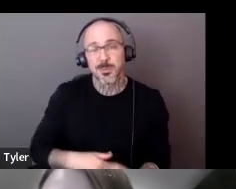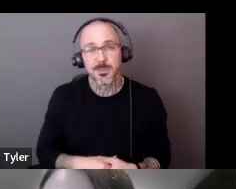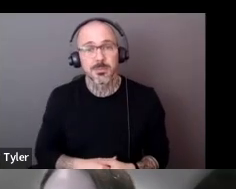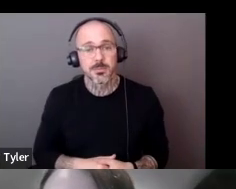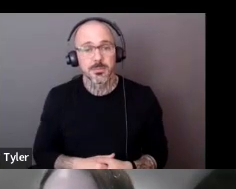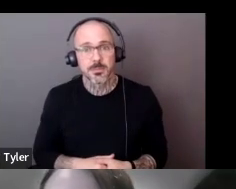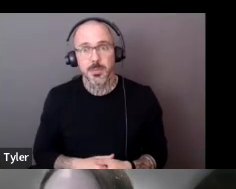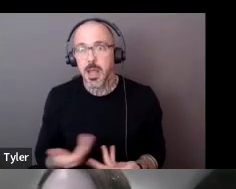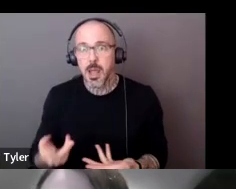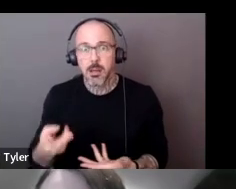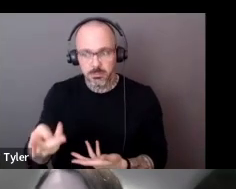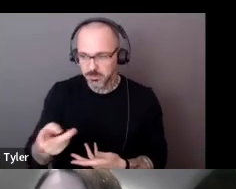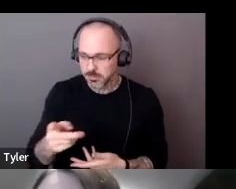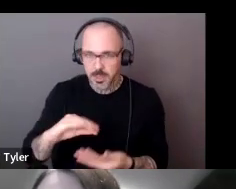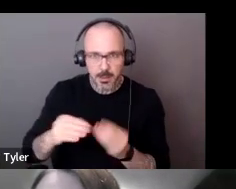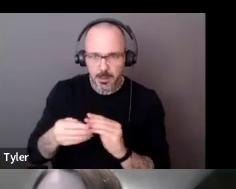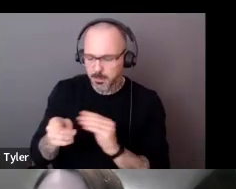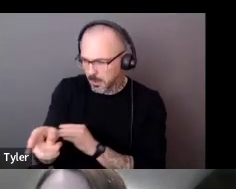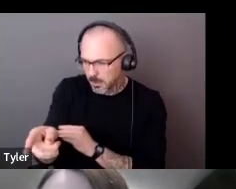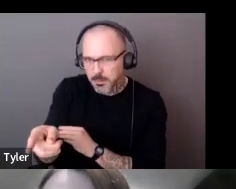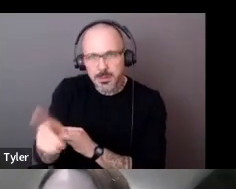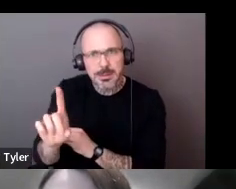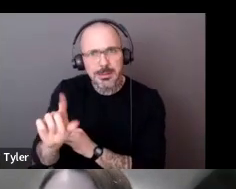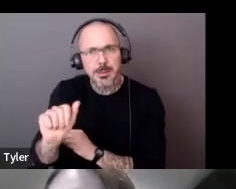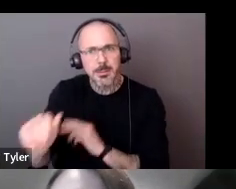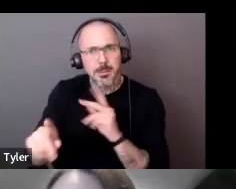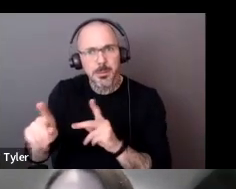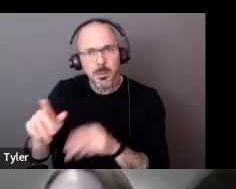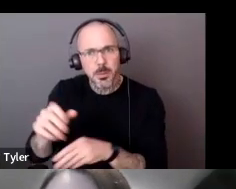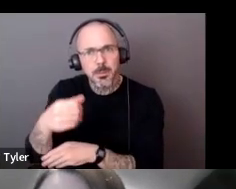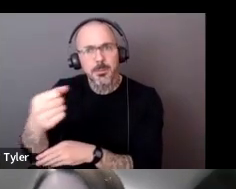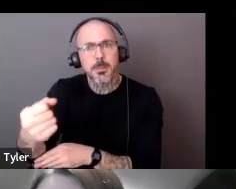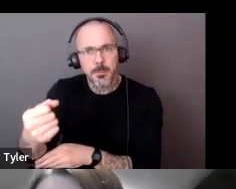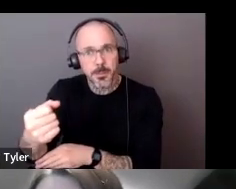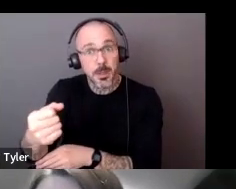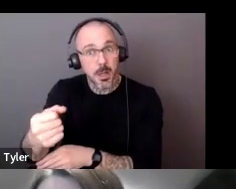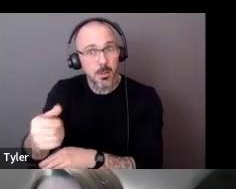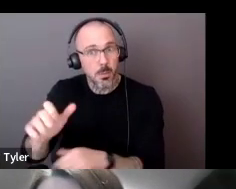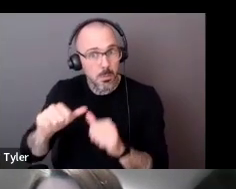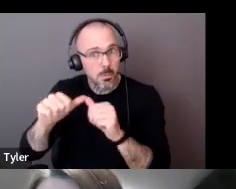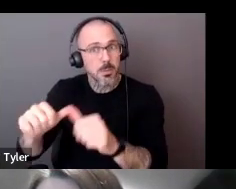they're permanent, contract, or occasional. So,